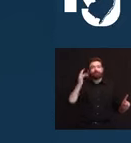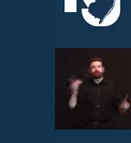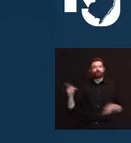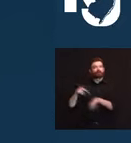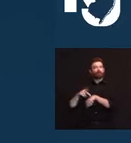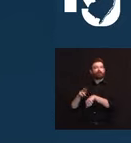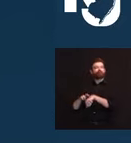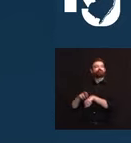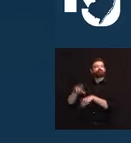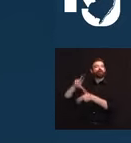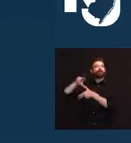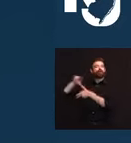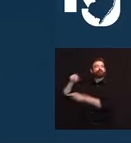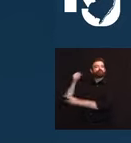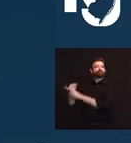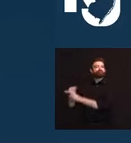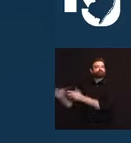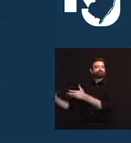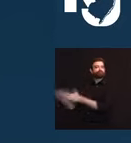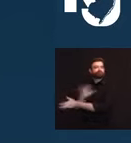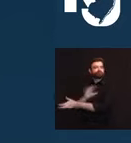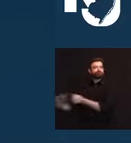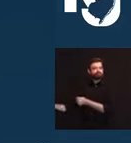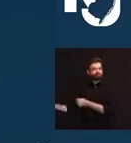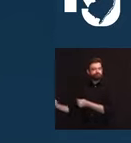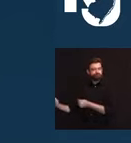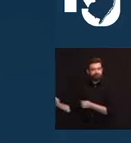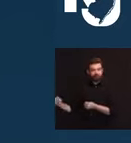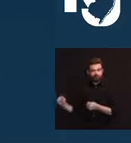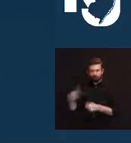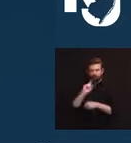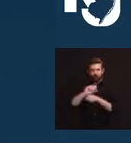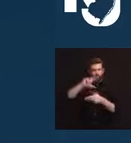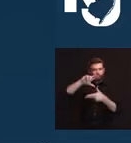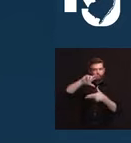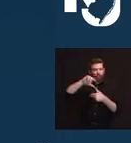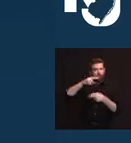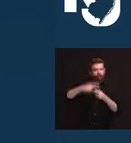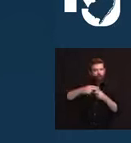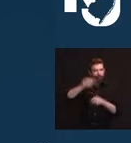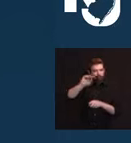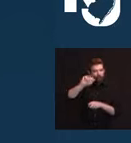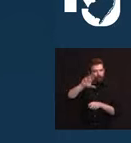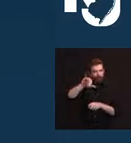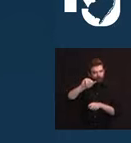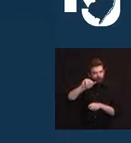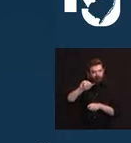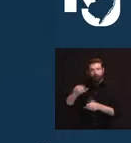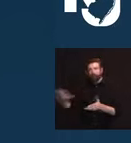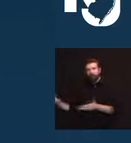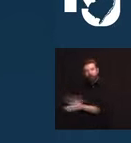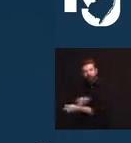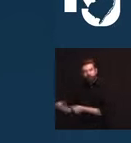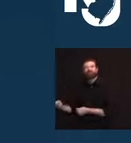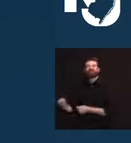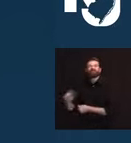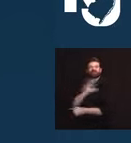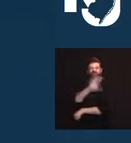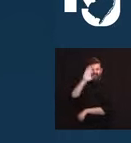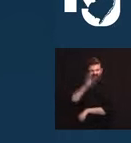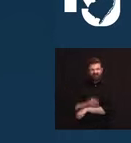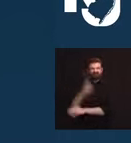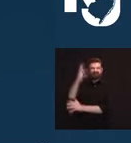you can't make this up, Maria, a storm which ultimately claimed her son. This Maria was strong,